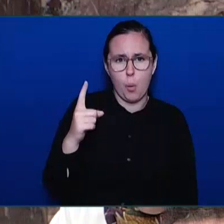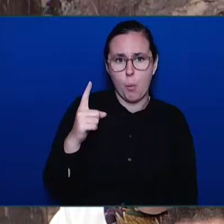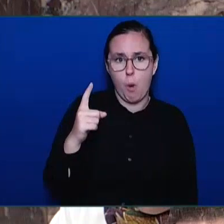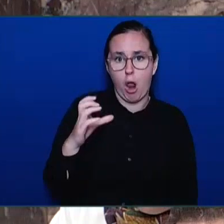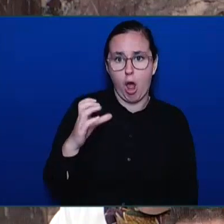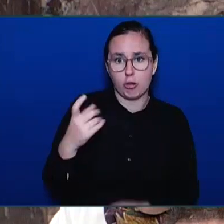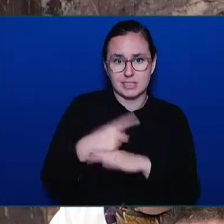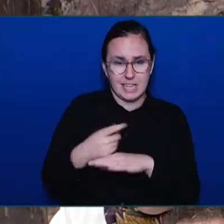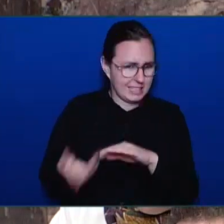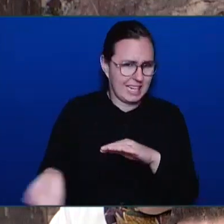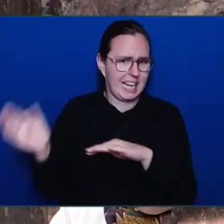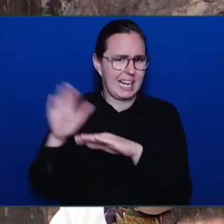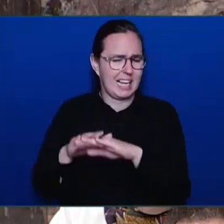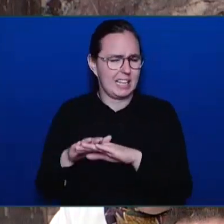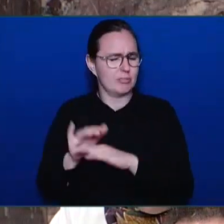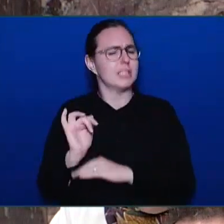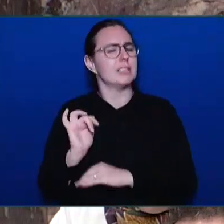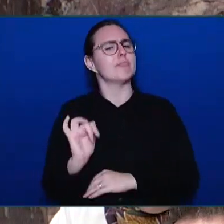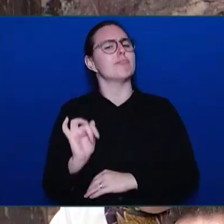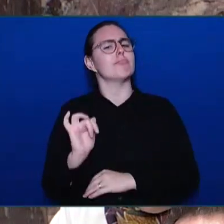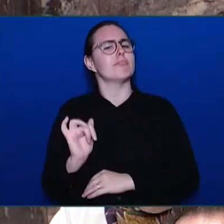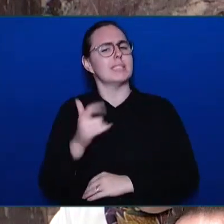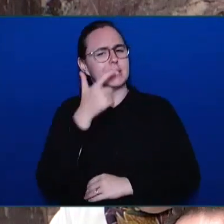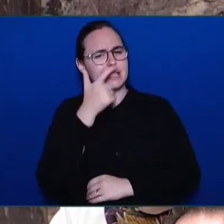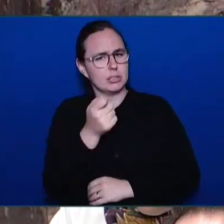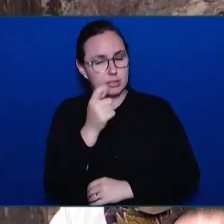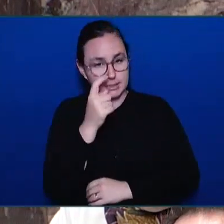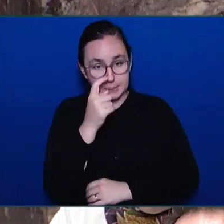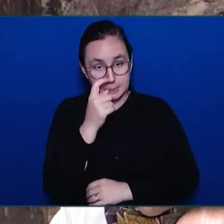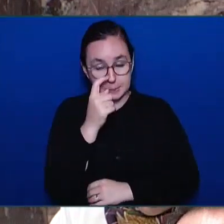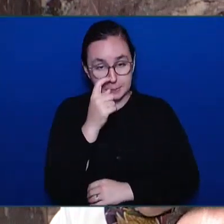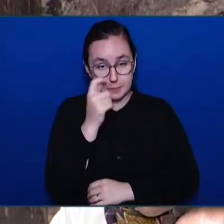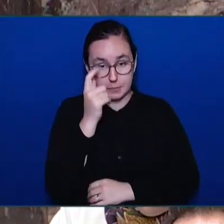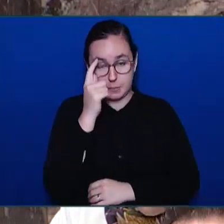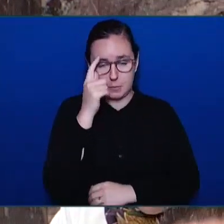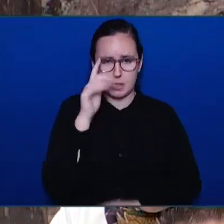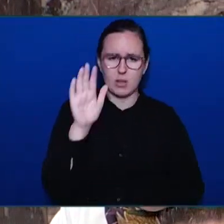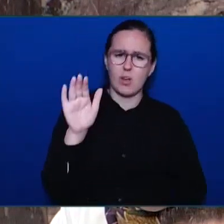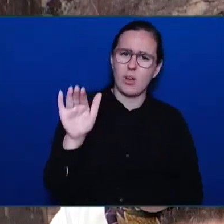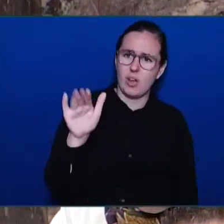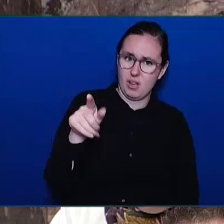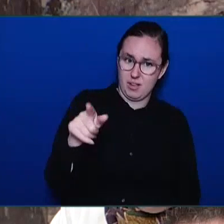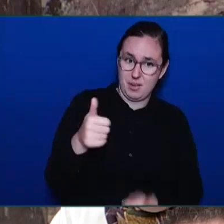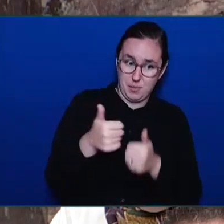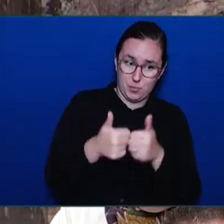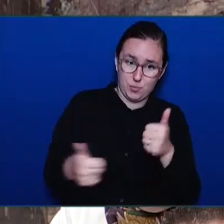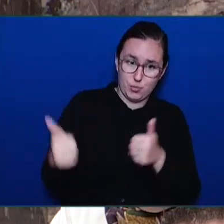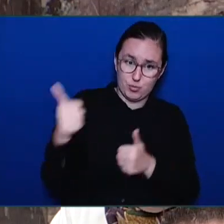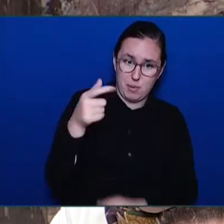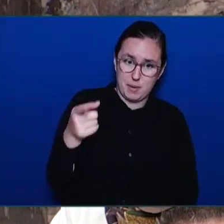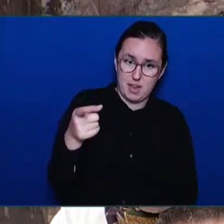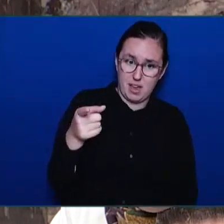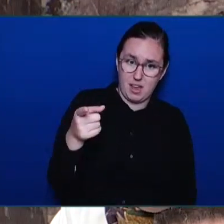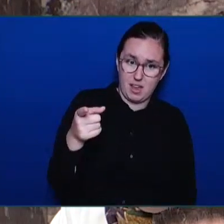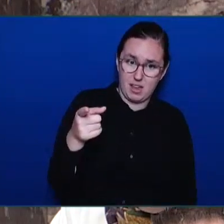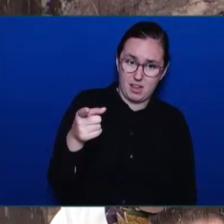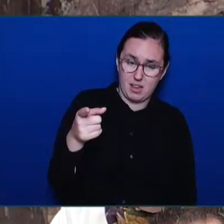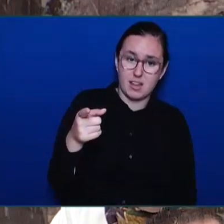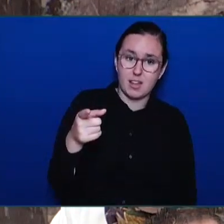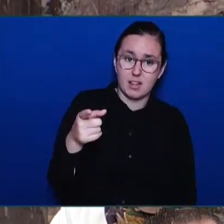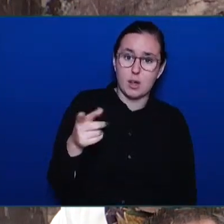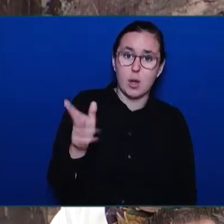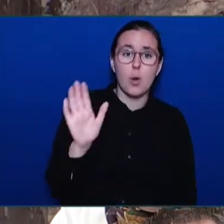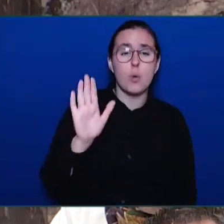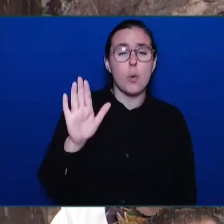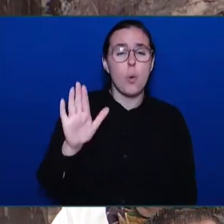Premier is that results are getting worse. ERs are closing, people are worried sick